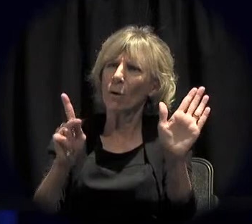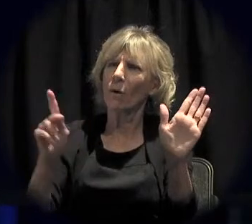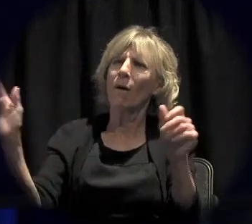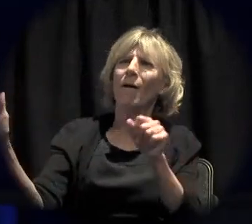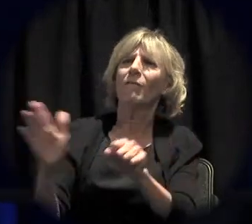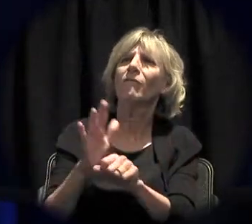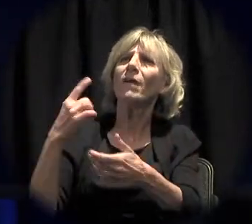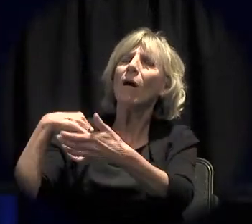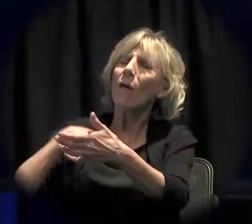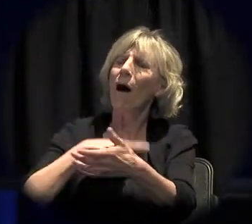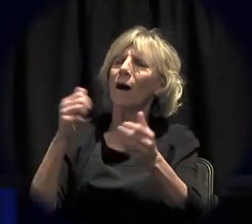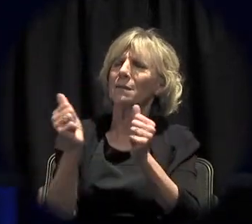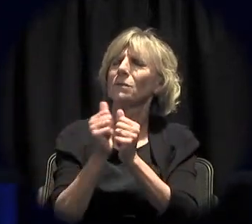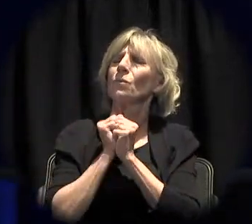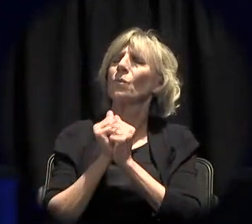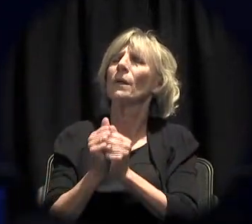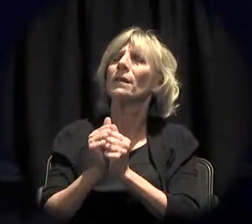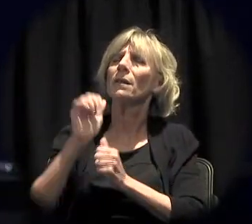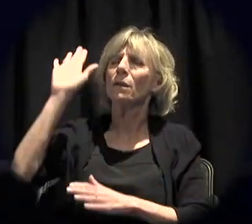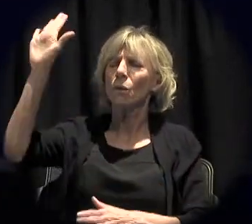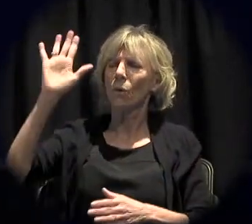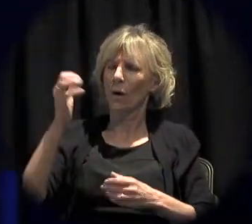love.